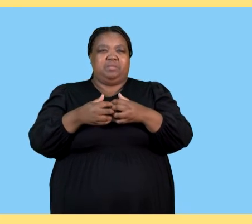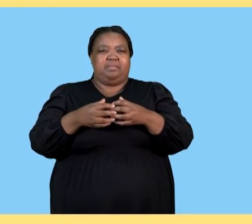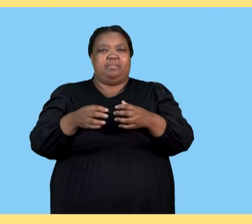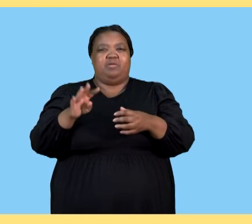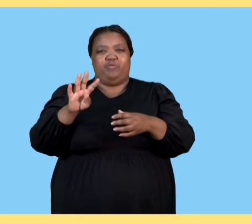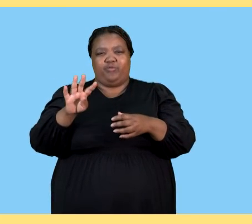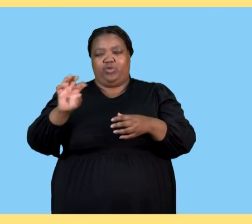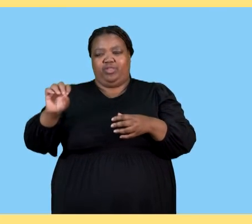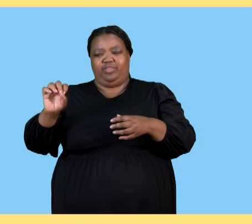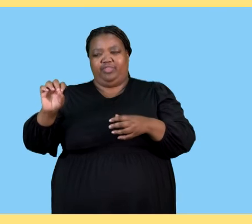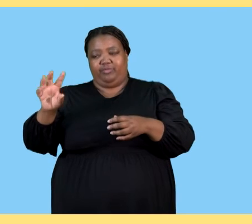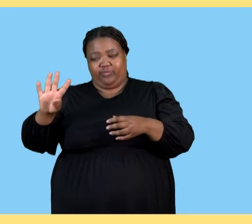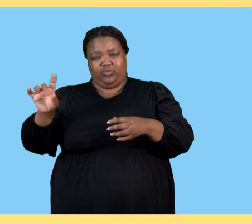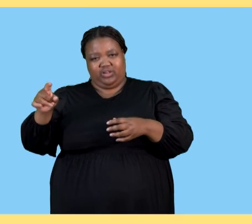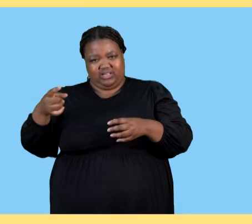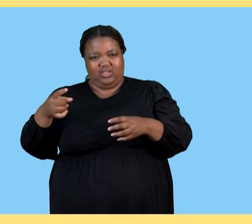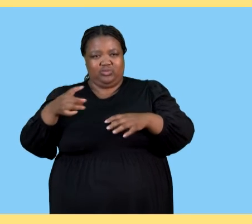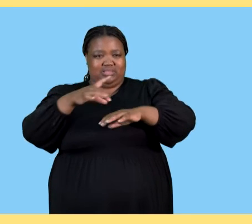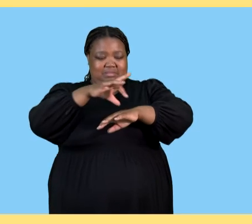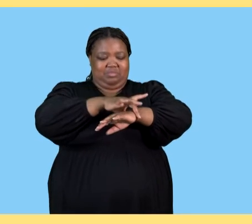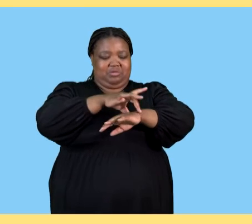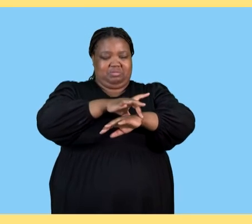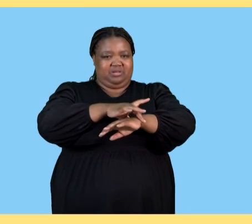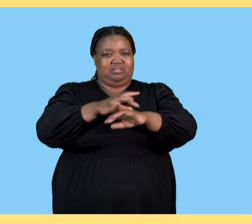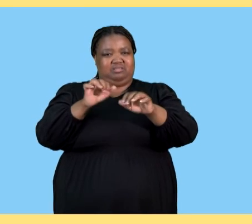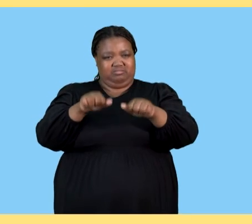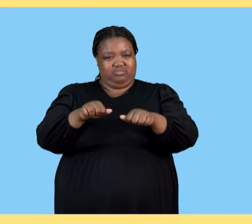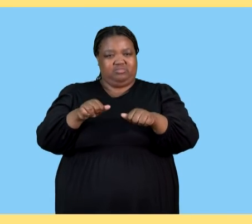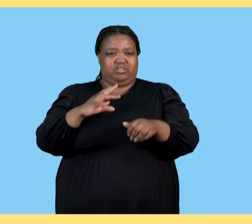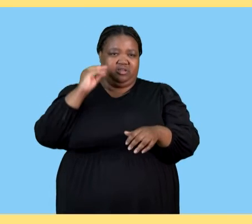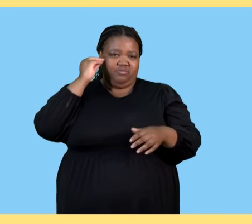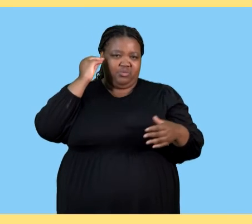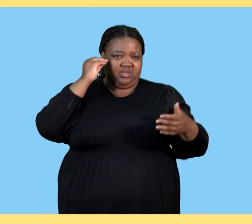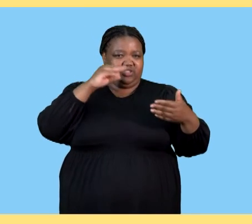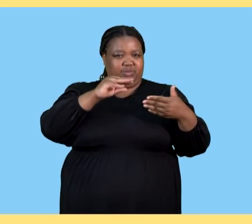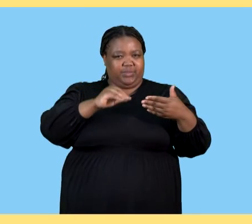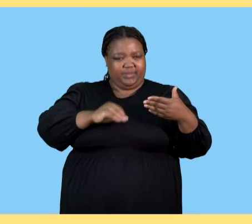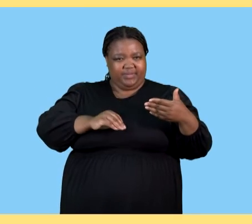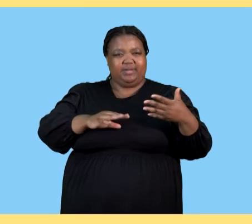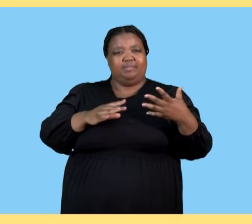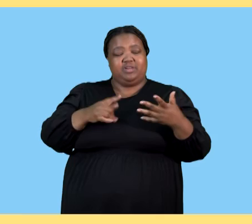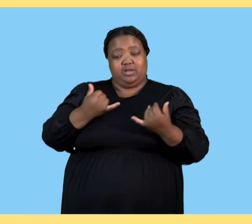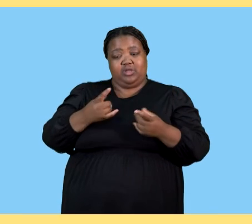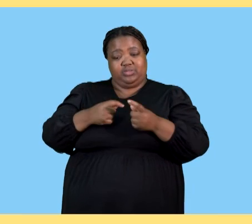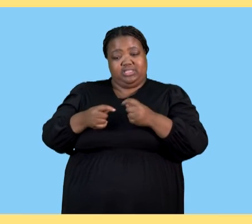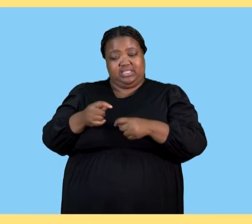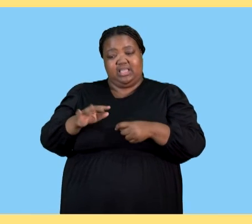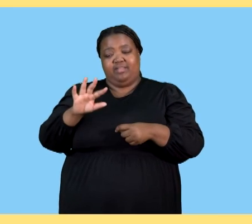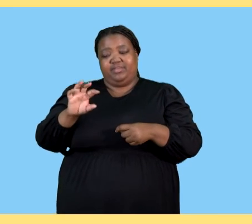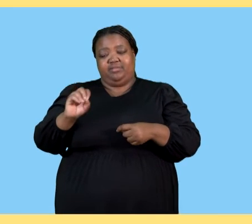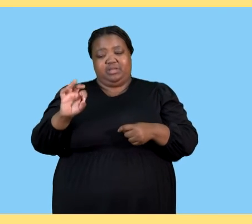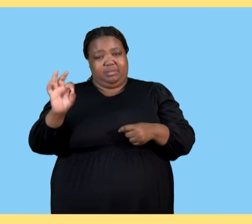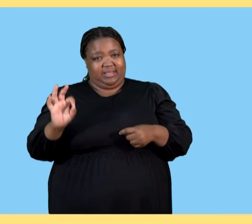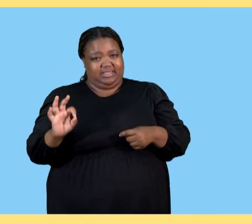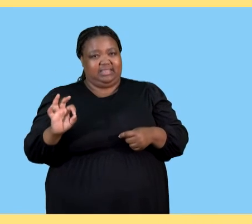during the month of June. The bracelets are sold at a markup of 50%. They provide the following information, and there